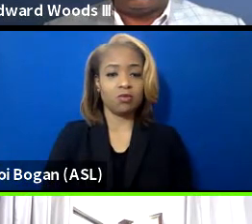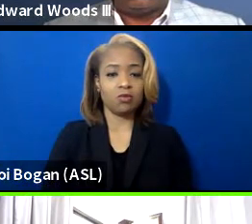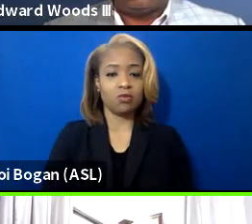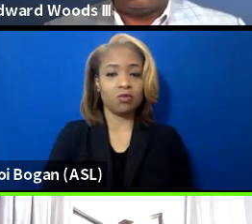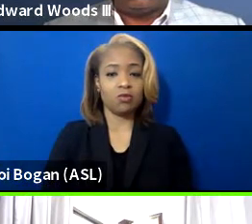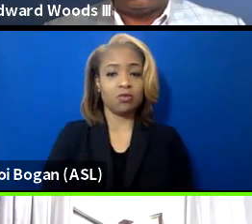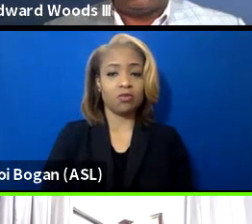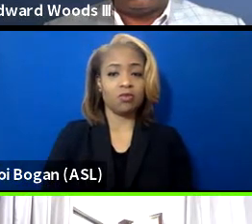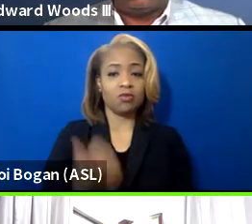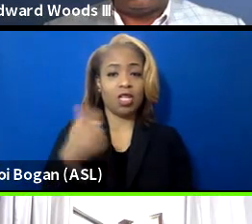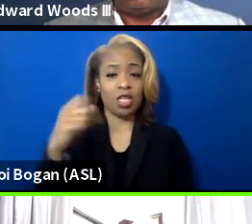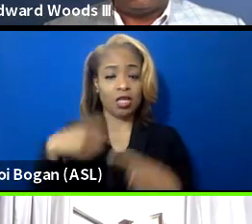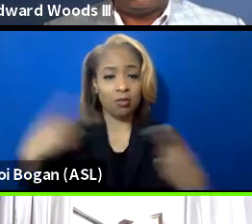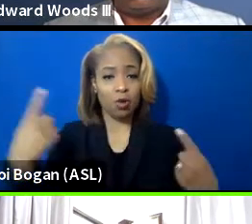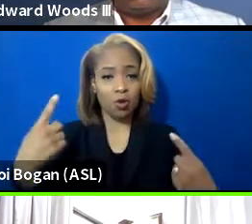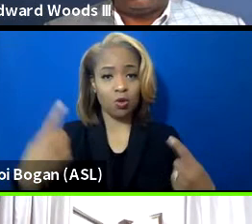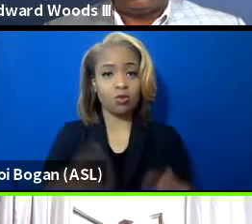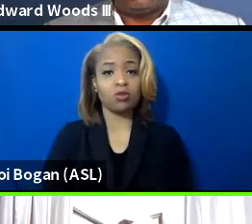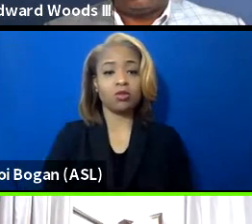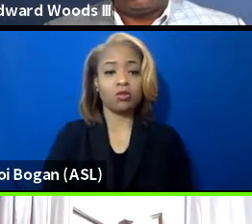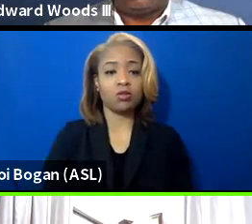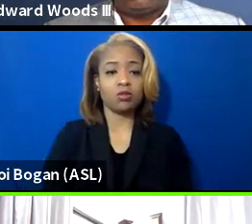And all those opposed?